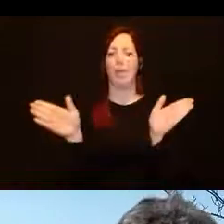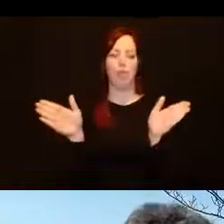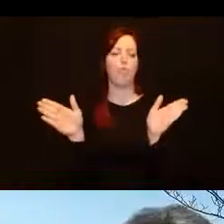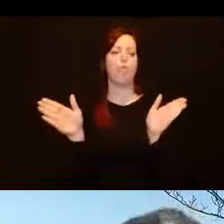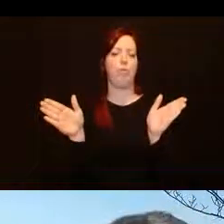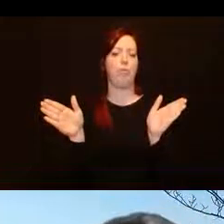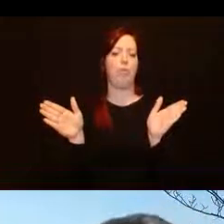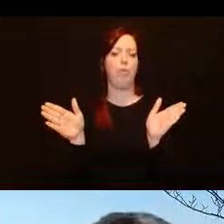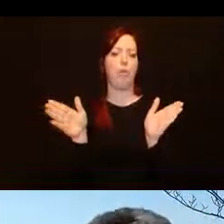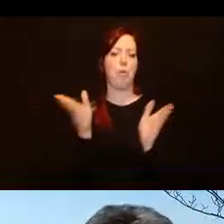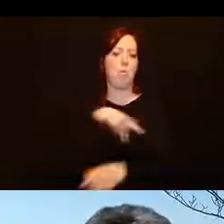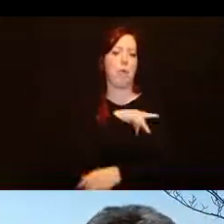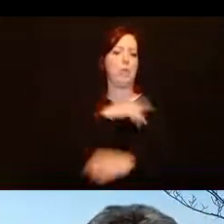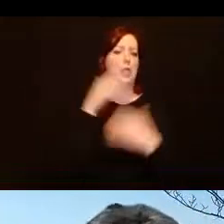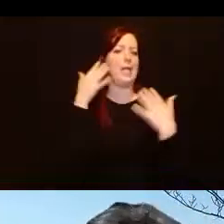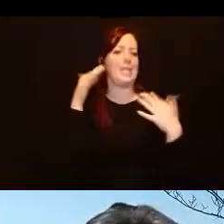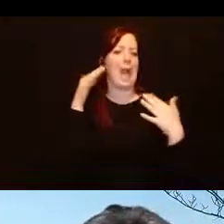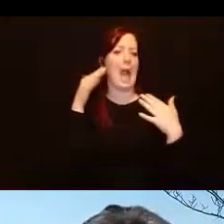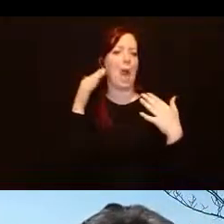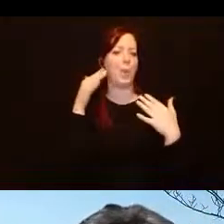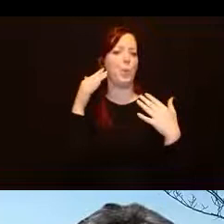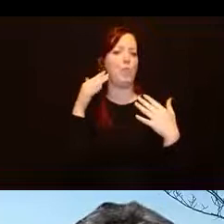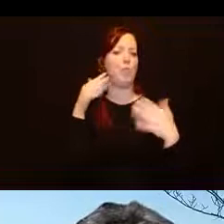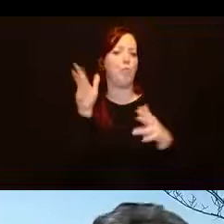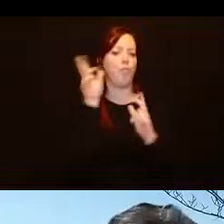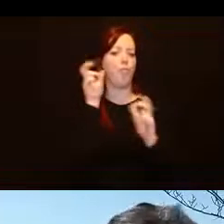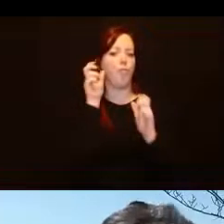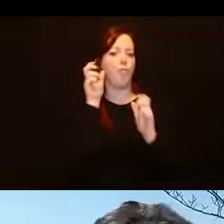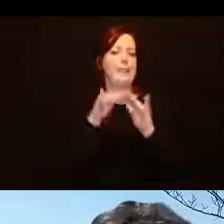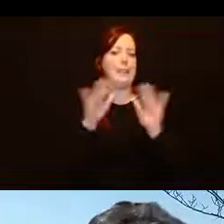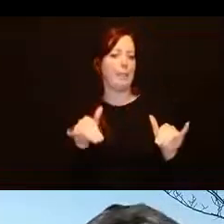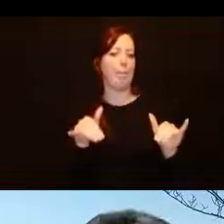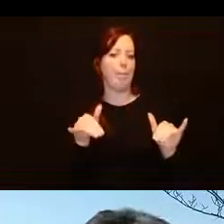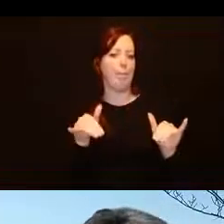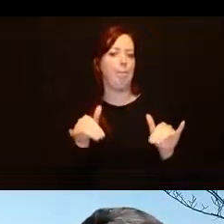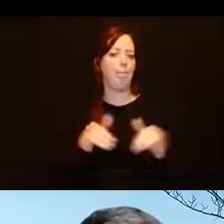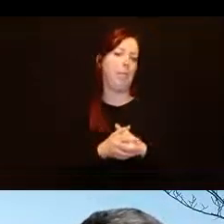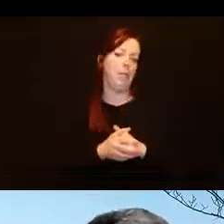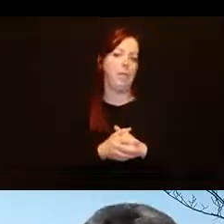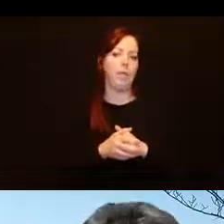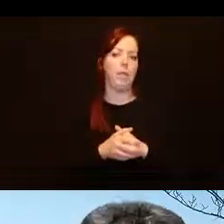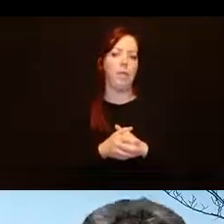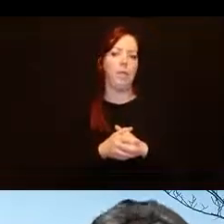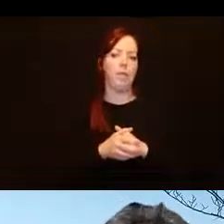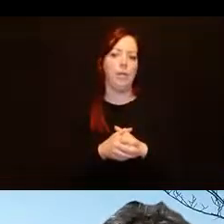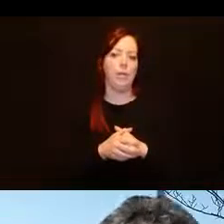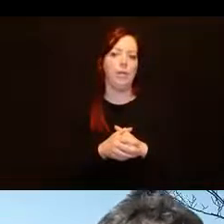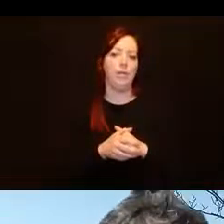personal sound player or audio system. And our standard, WHO ITU